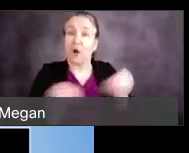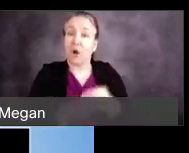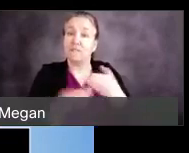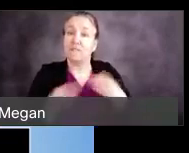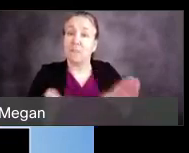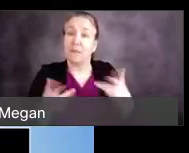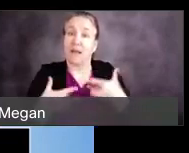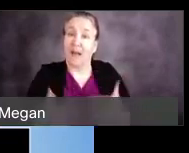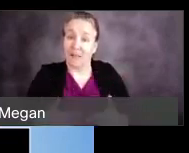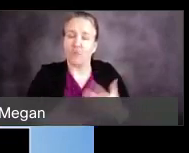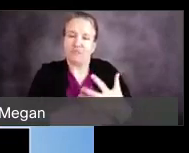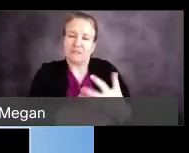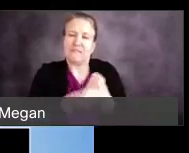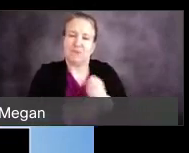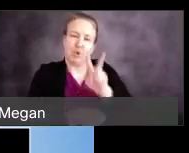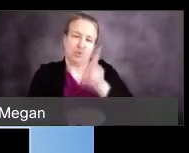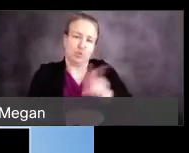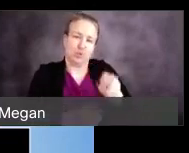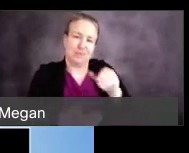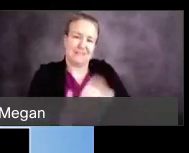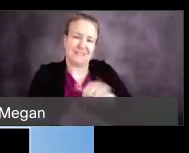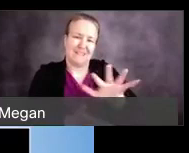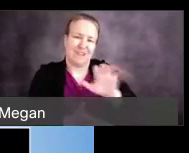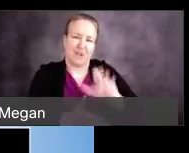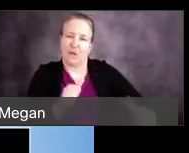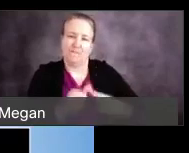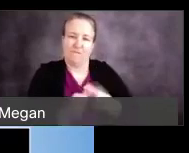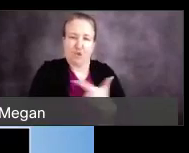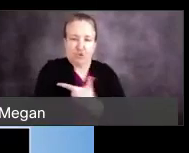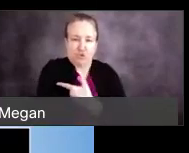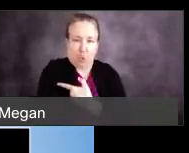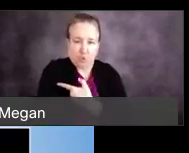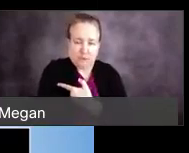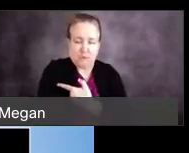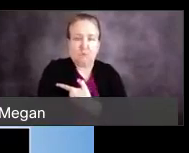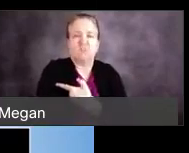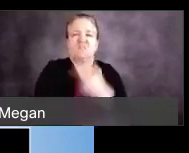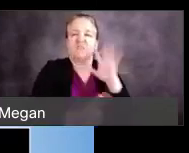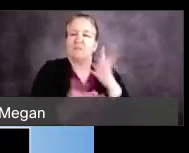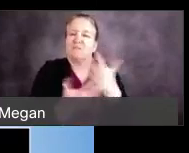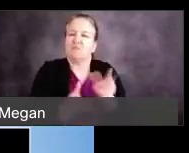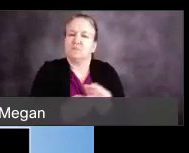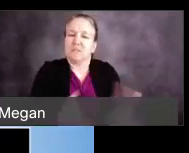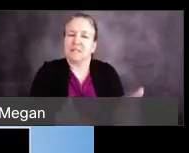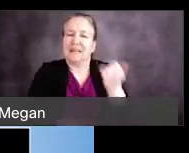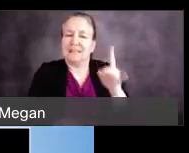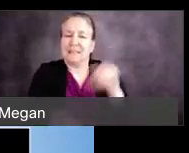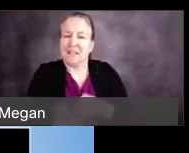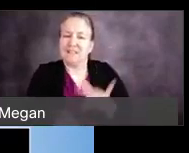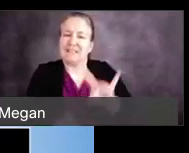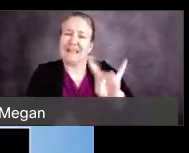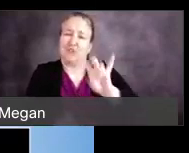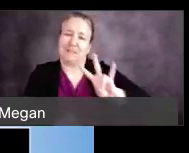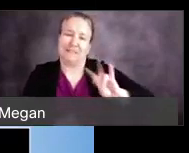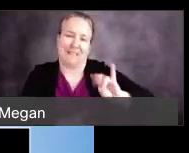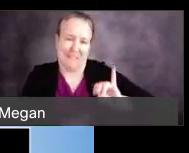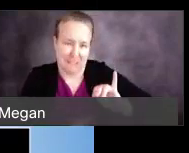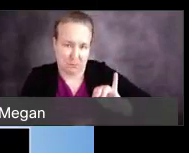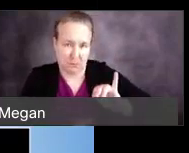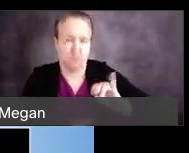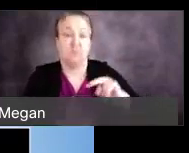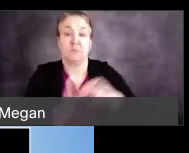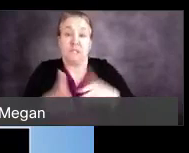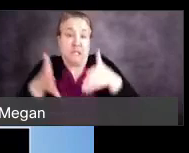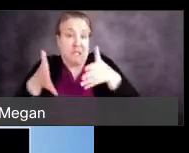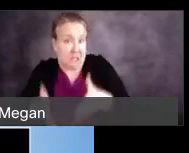Health 22,500 first doses, and we've administered 18,870. So that leaves us